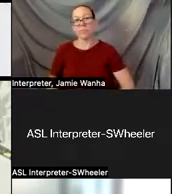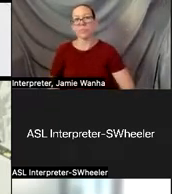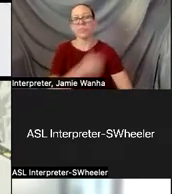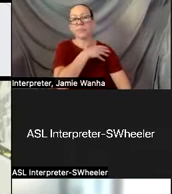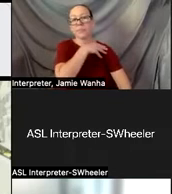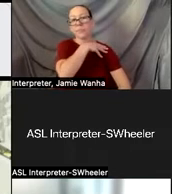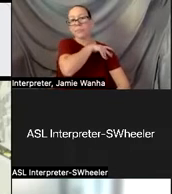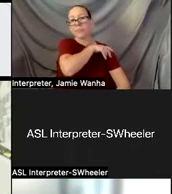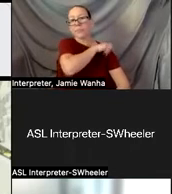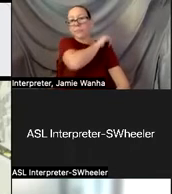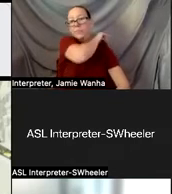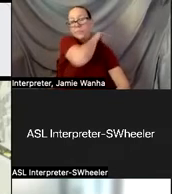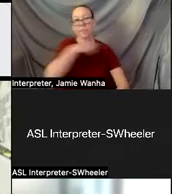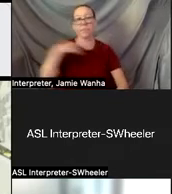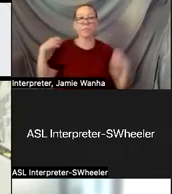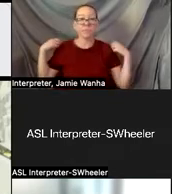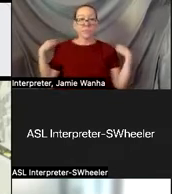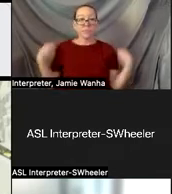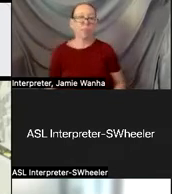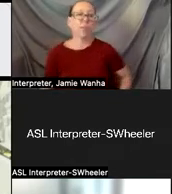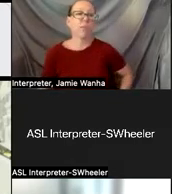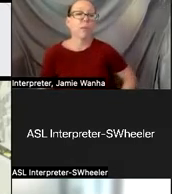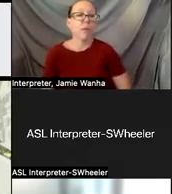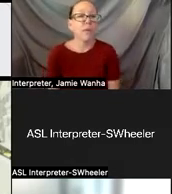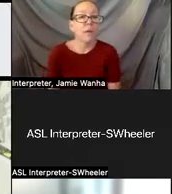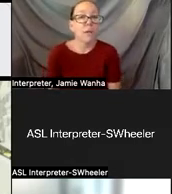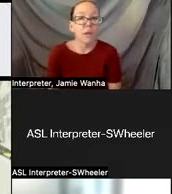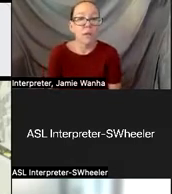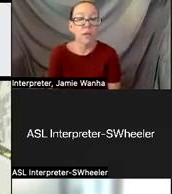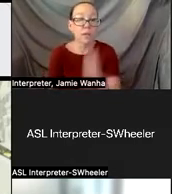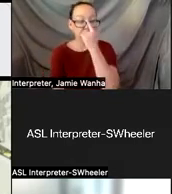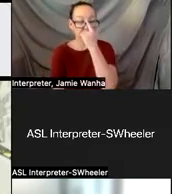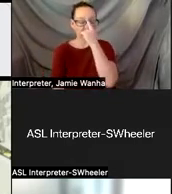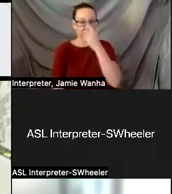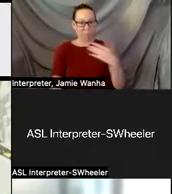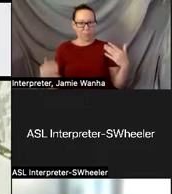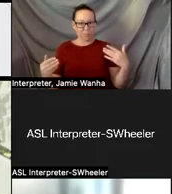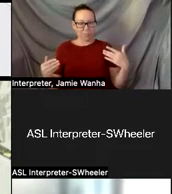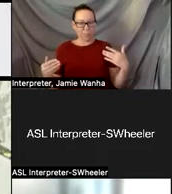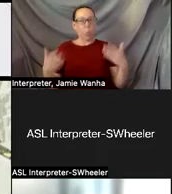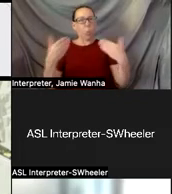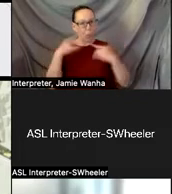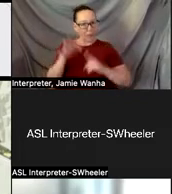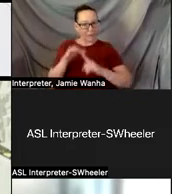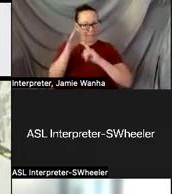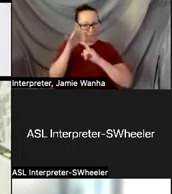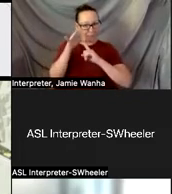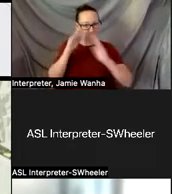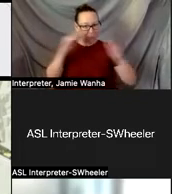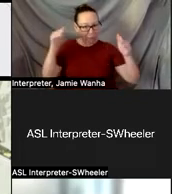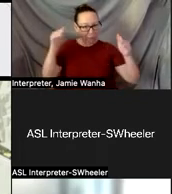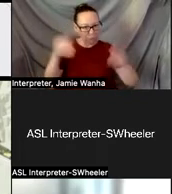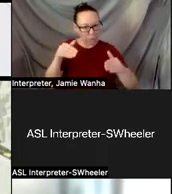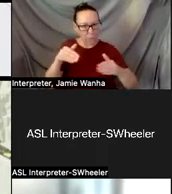we took a special approach to creating a hazard specific plan for earthquakes in San Diego. We